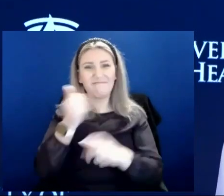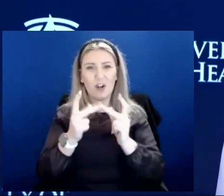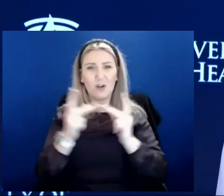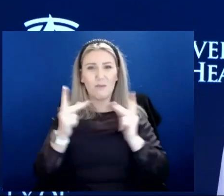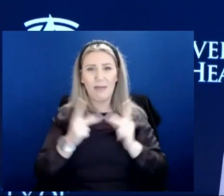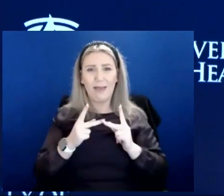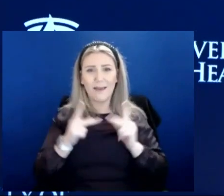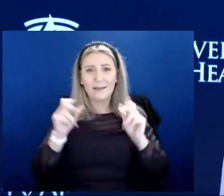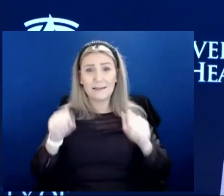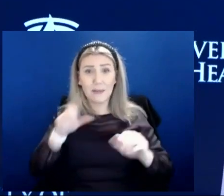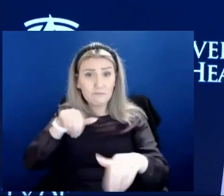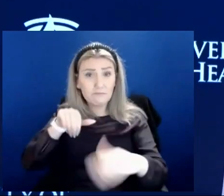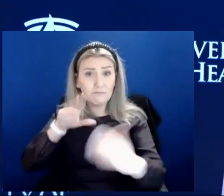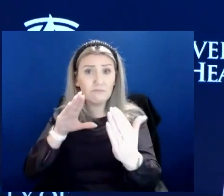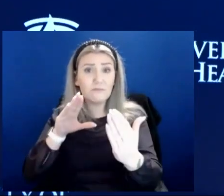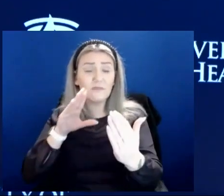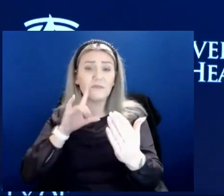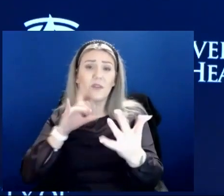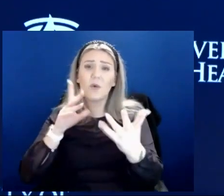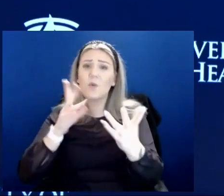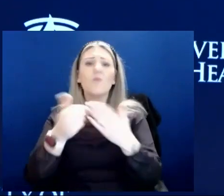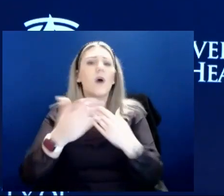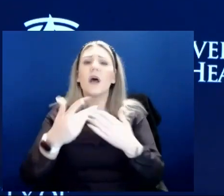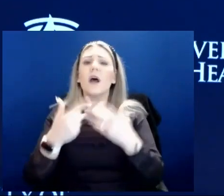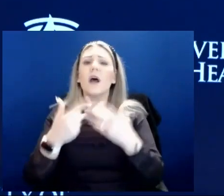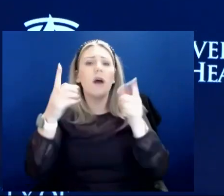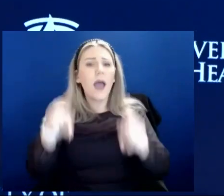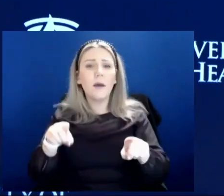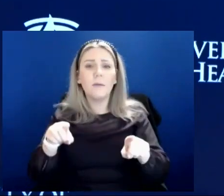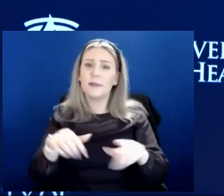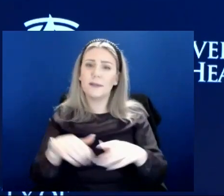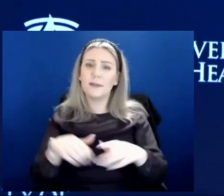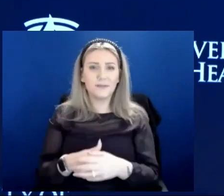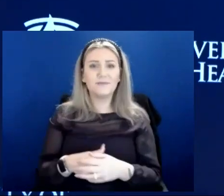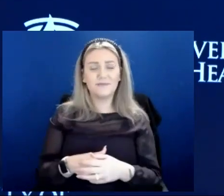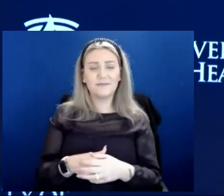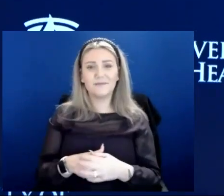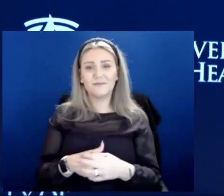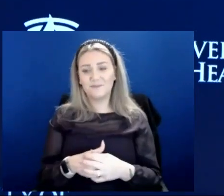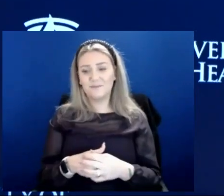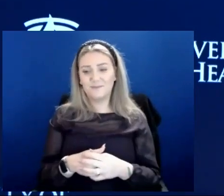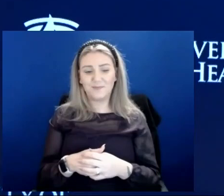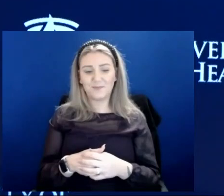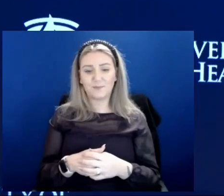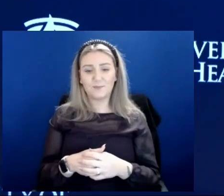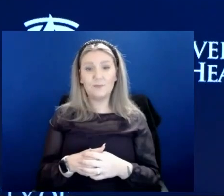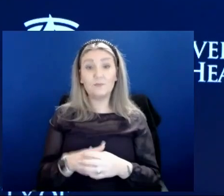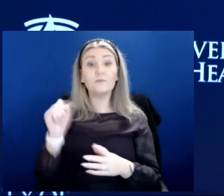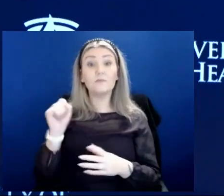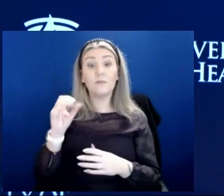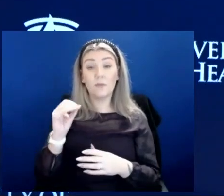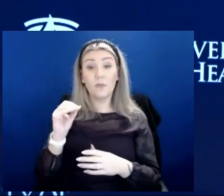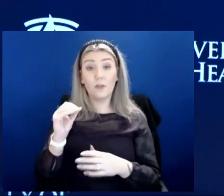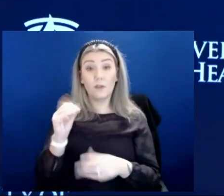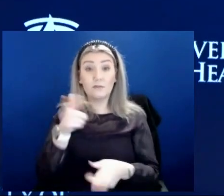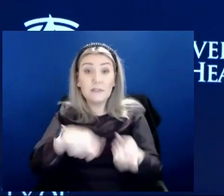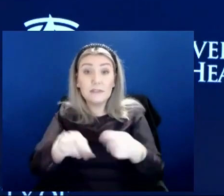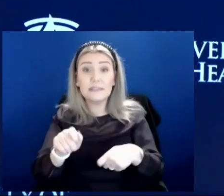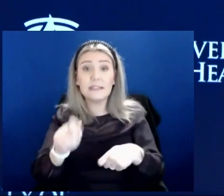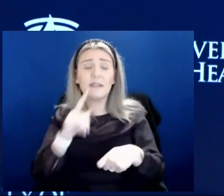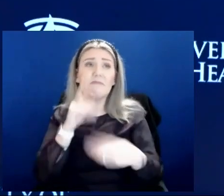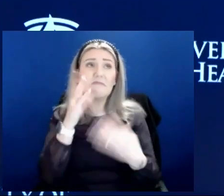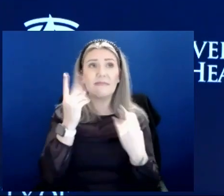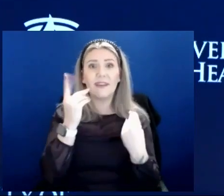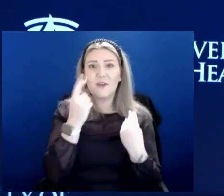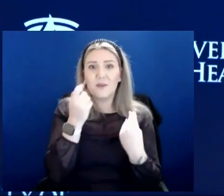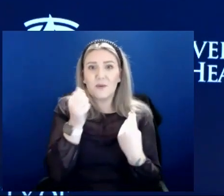address the flavor of the day, whatever that might be. And so instead of thinking really